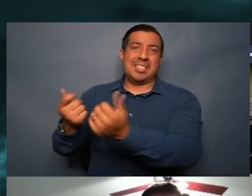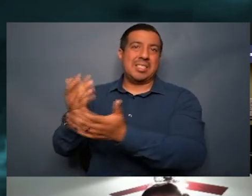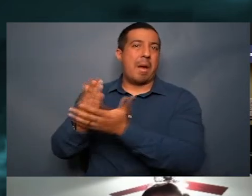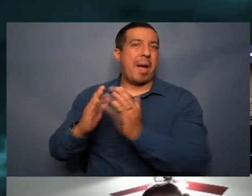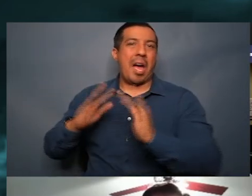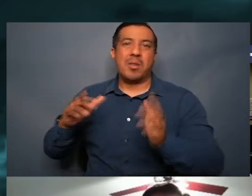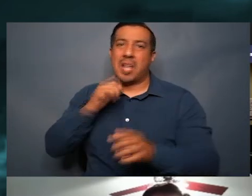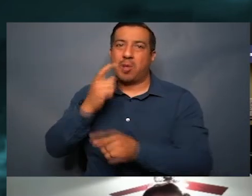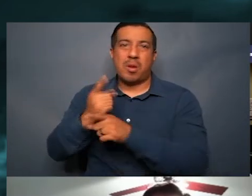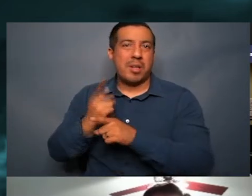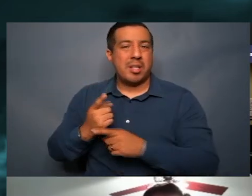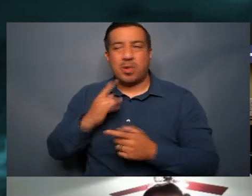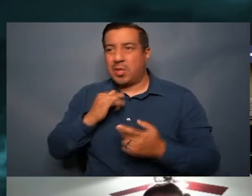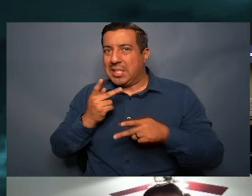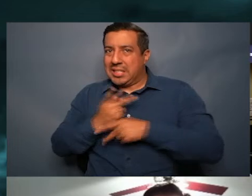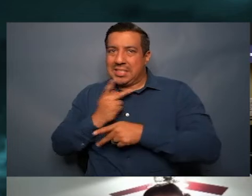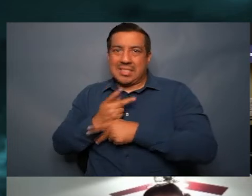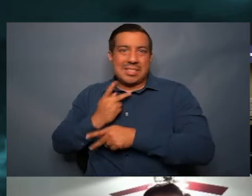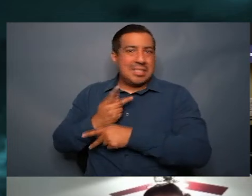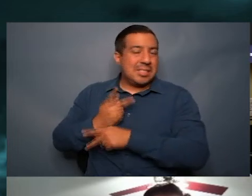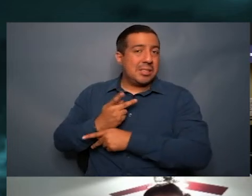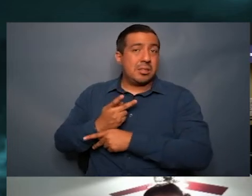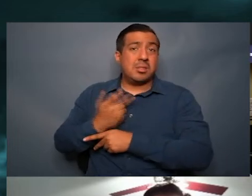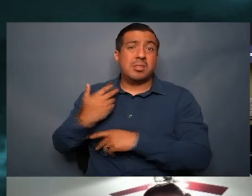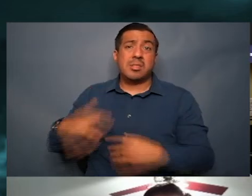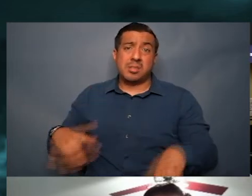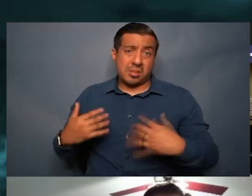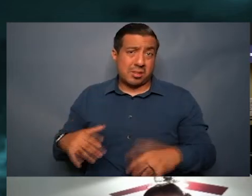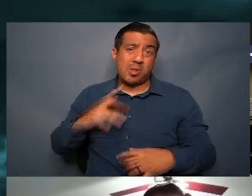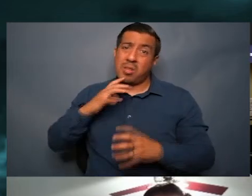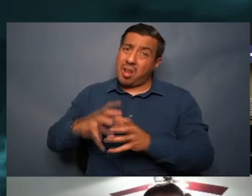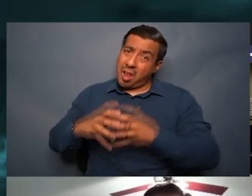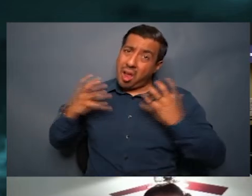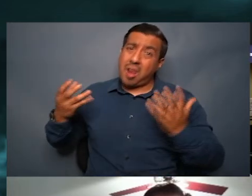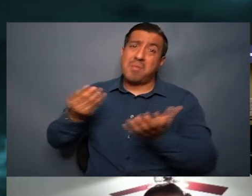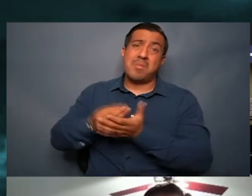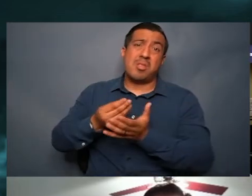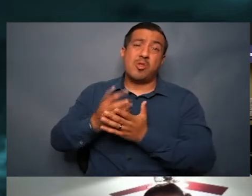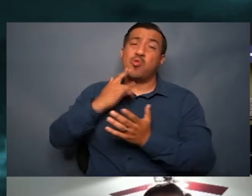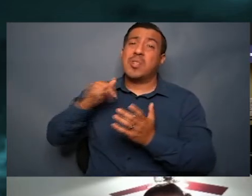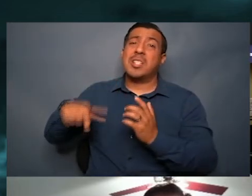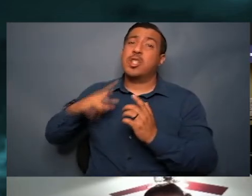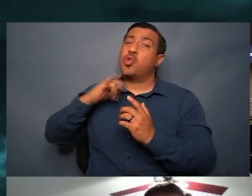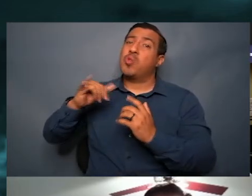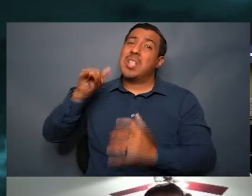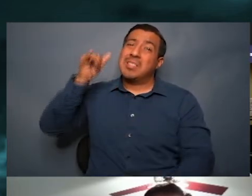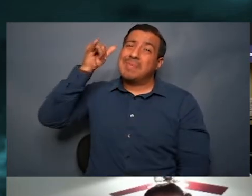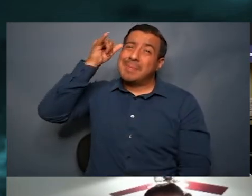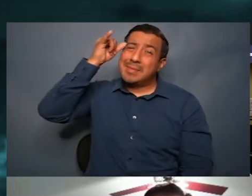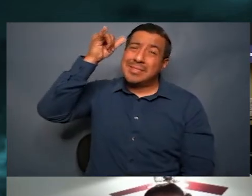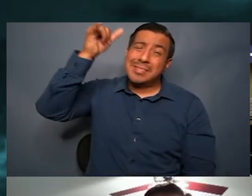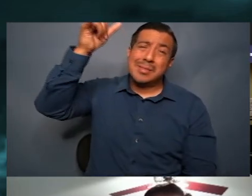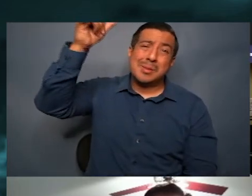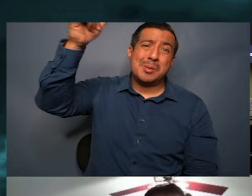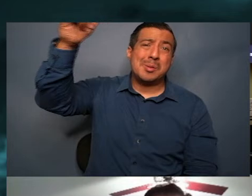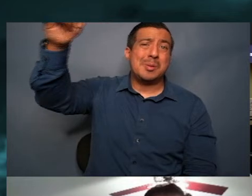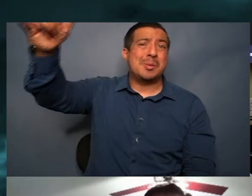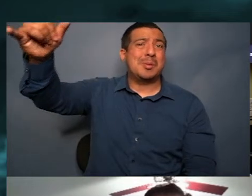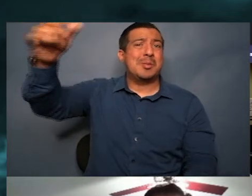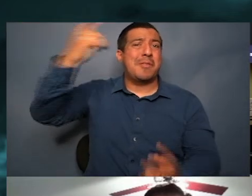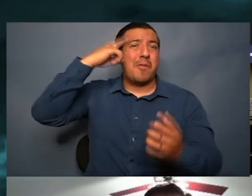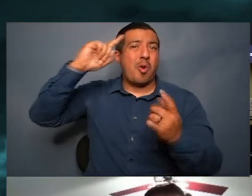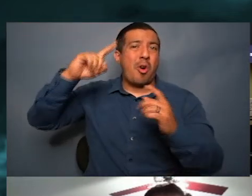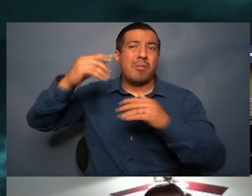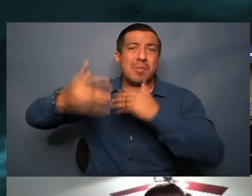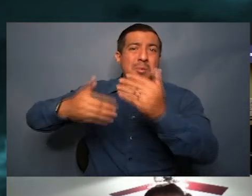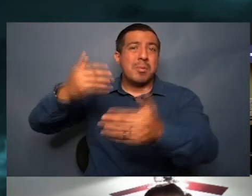so when you start talking about all that, this is a very, very long-term effort. And as we've seen here, other